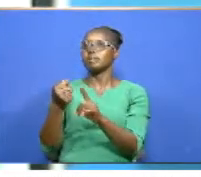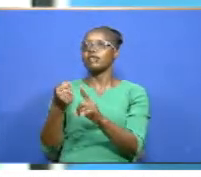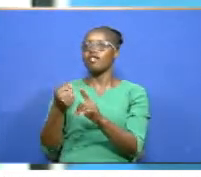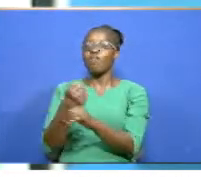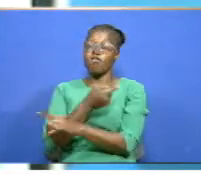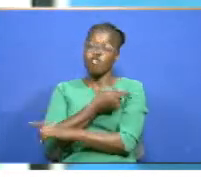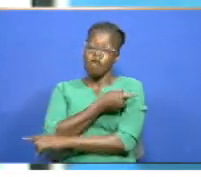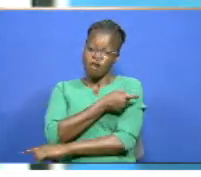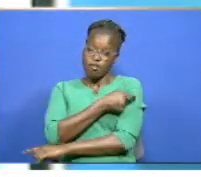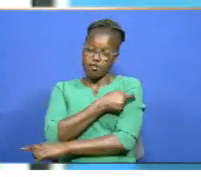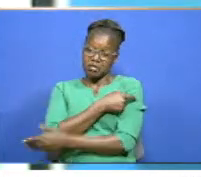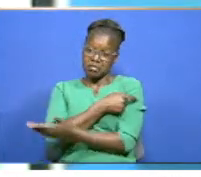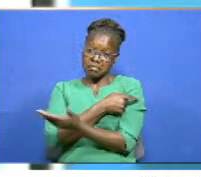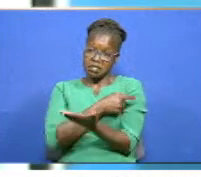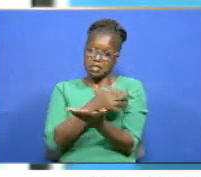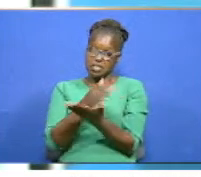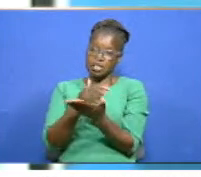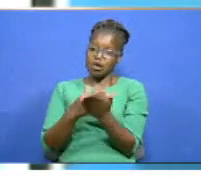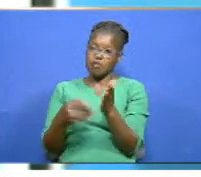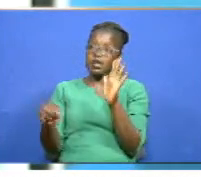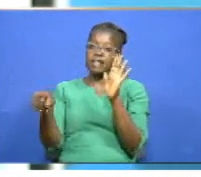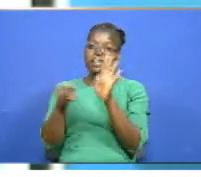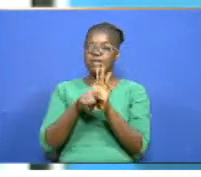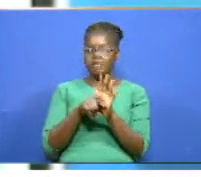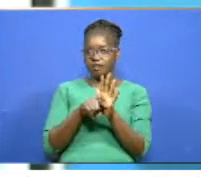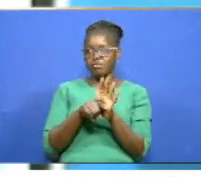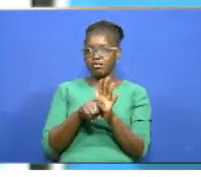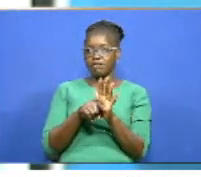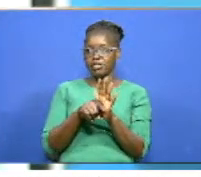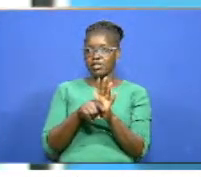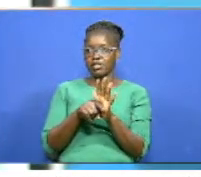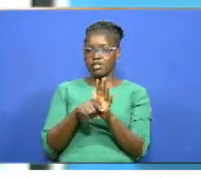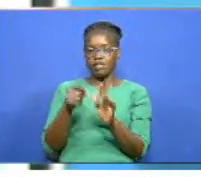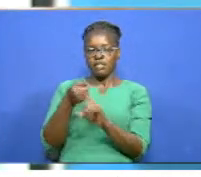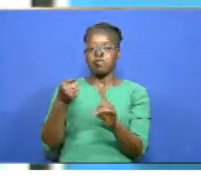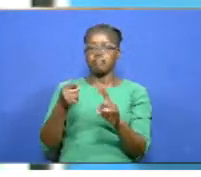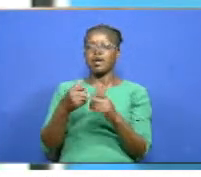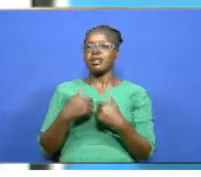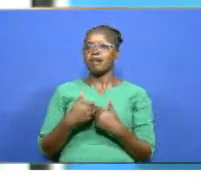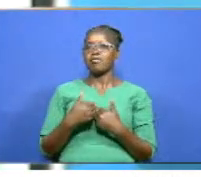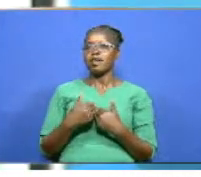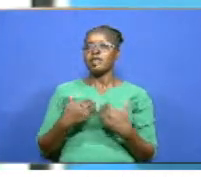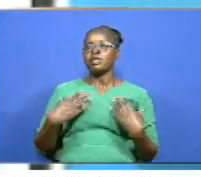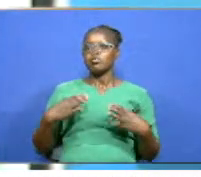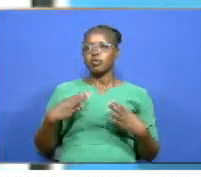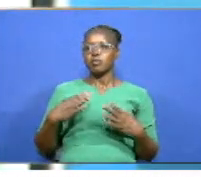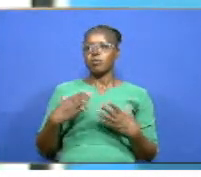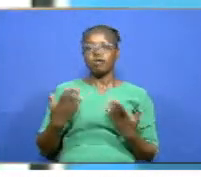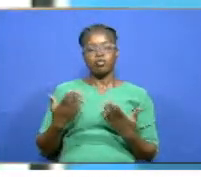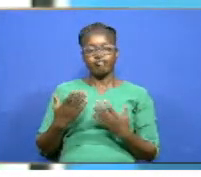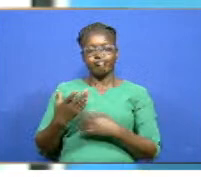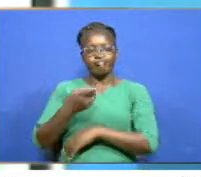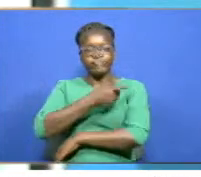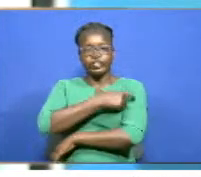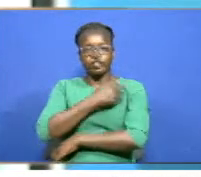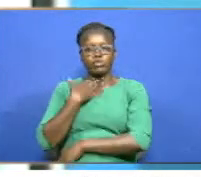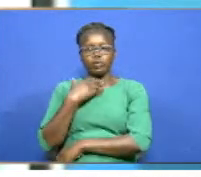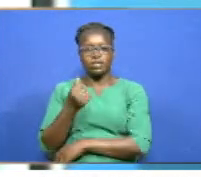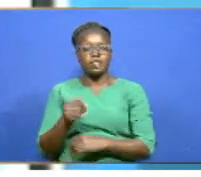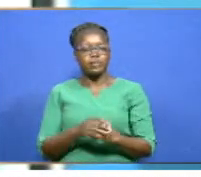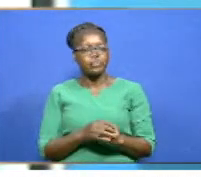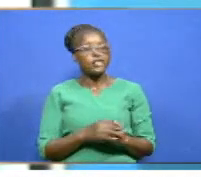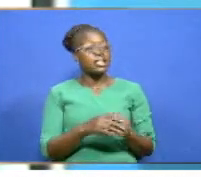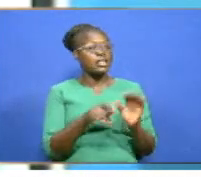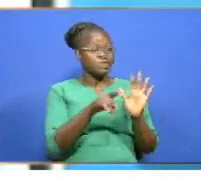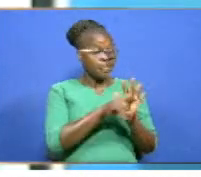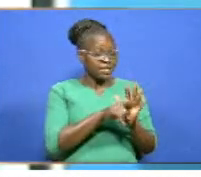vaccines, and some of those negative perceptions might have an impact in people wanting to take jabs. Indeed, and talking of